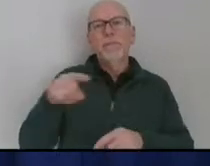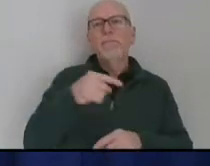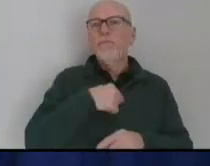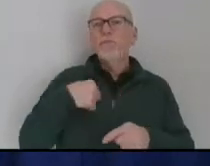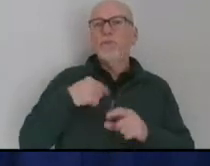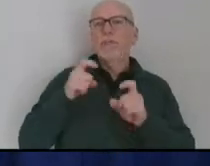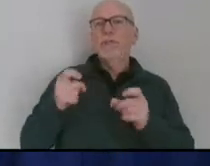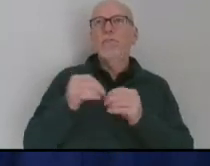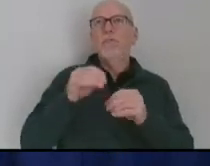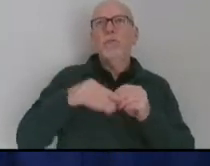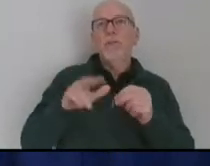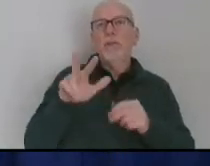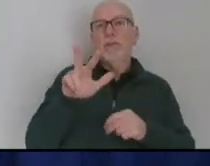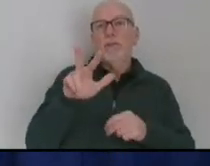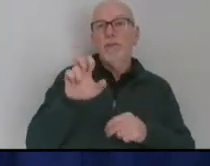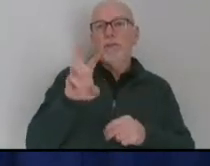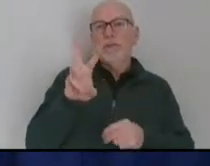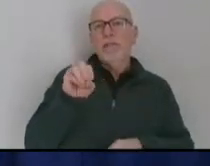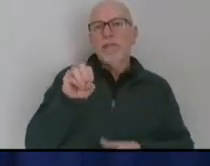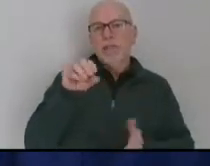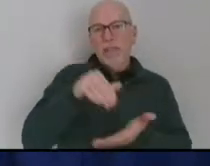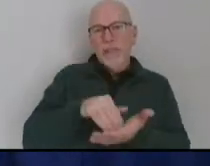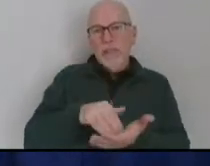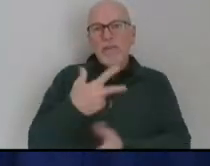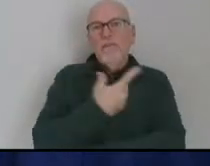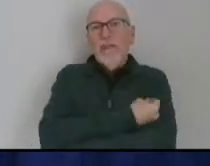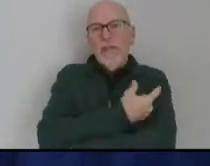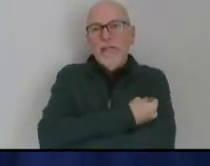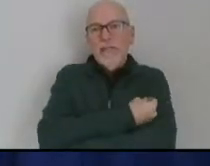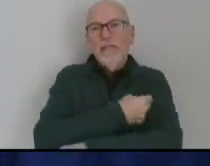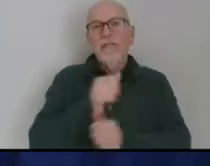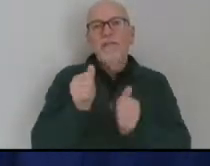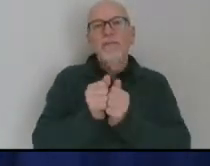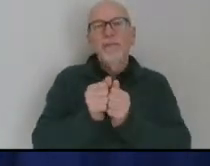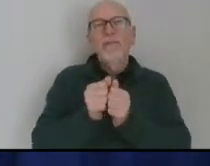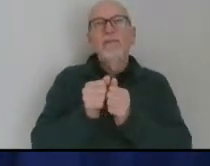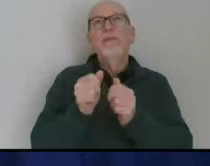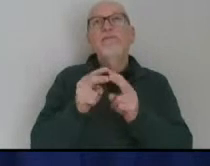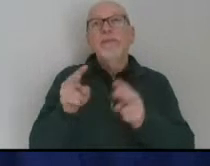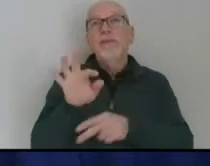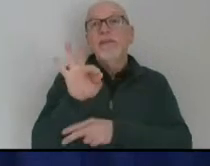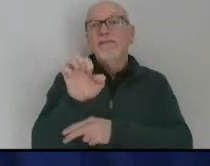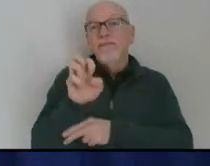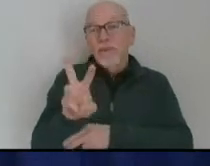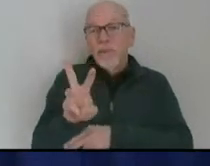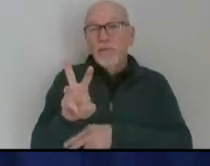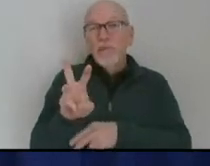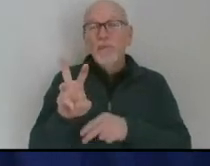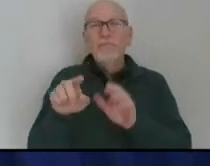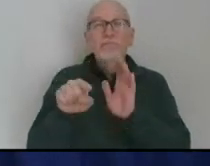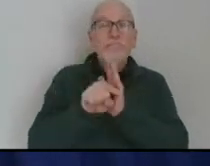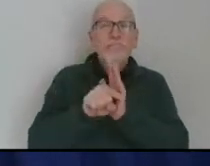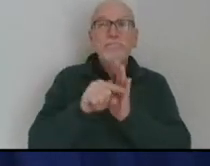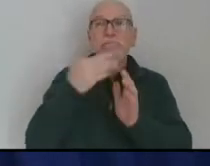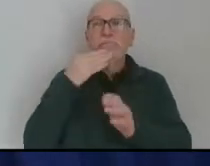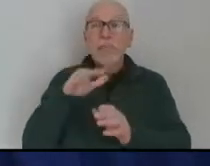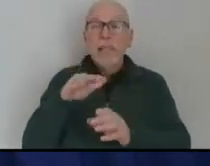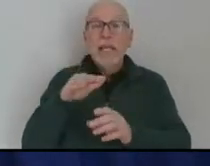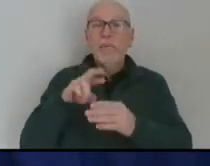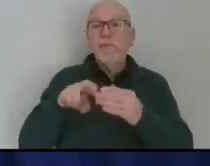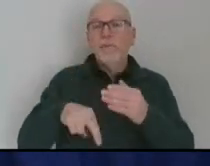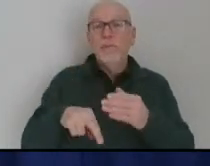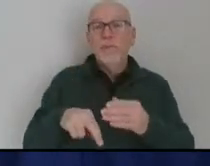than 360,000 vaccines with very few severe or adverse outcomes. That